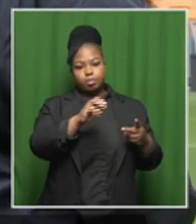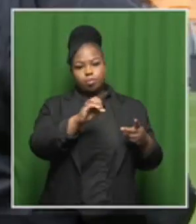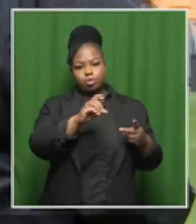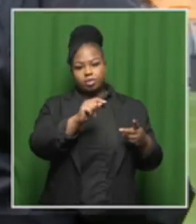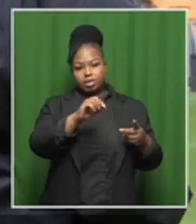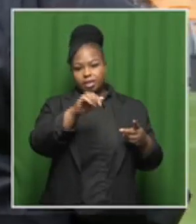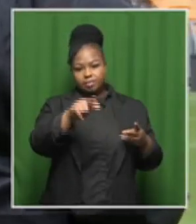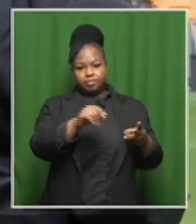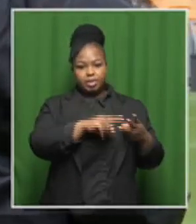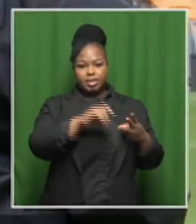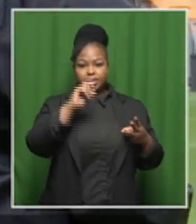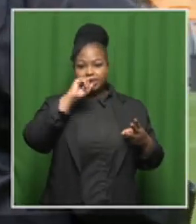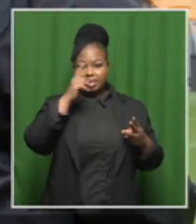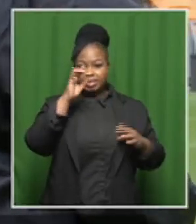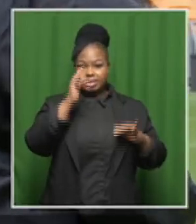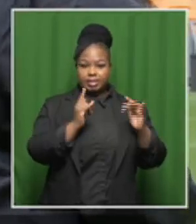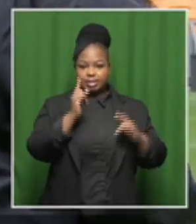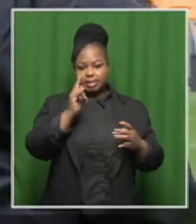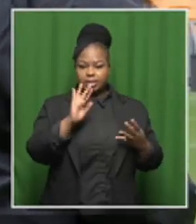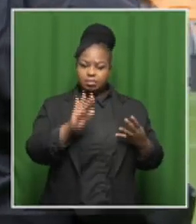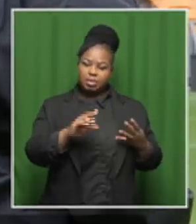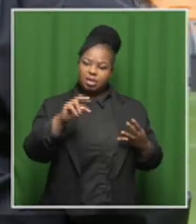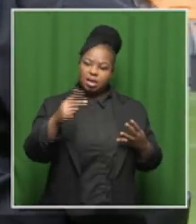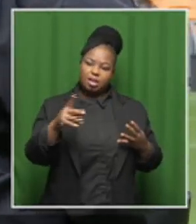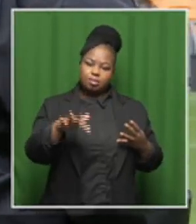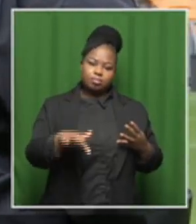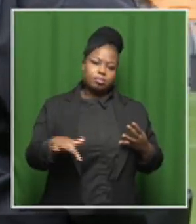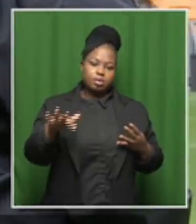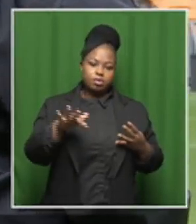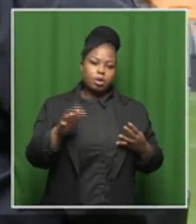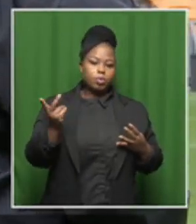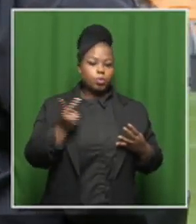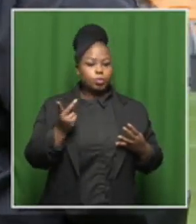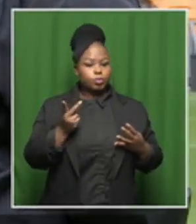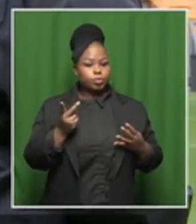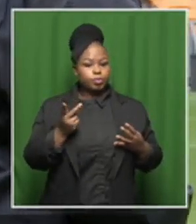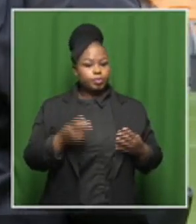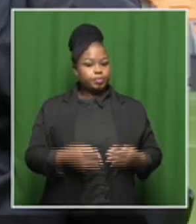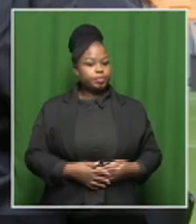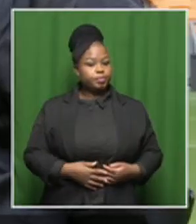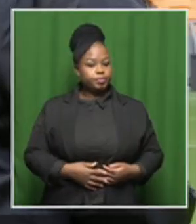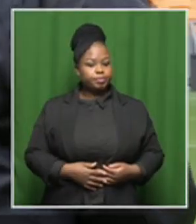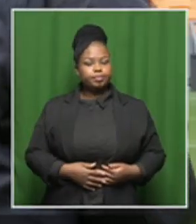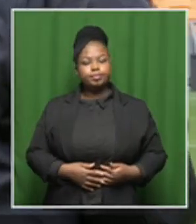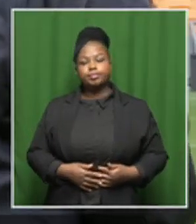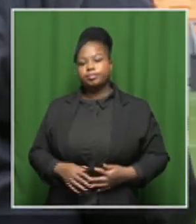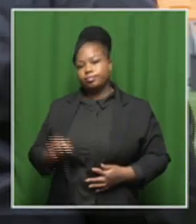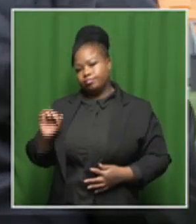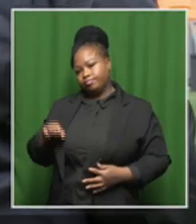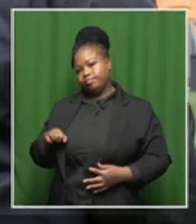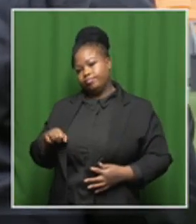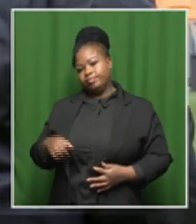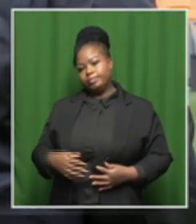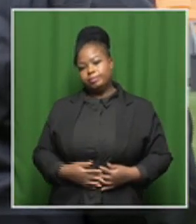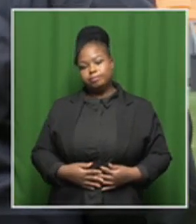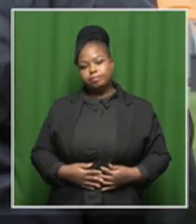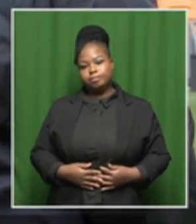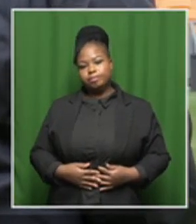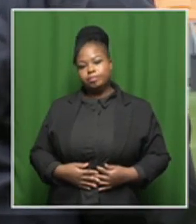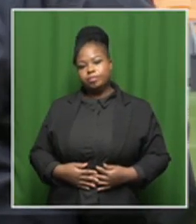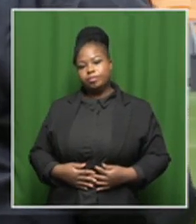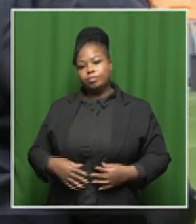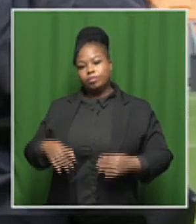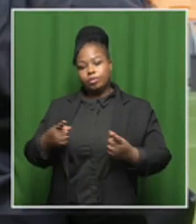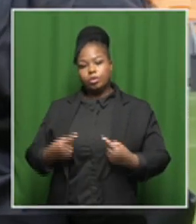Sandton City as well. But a few other facilities have been made available this year. Yes, just in the intro, we did